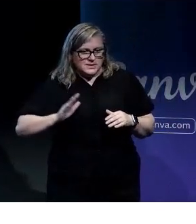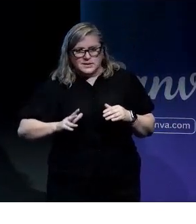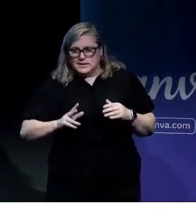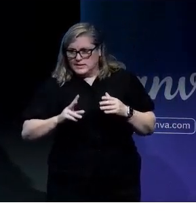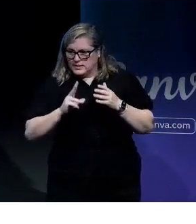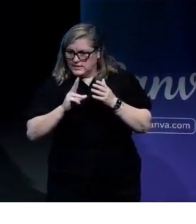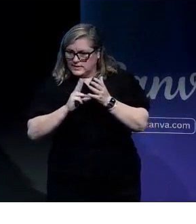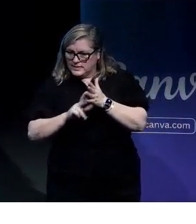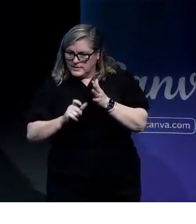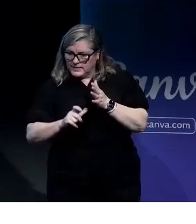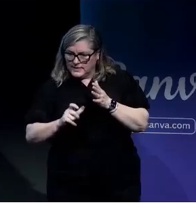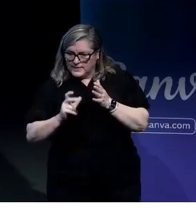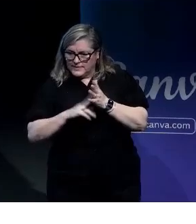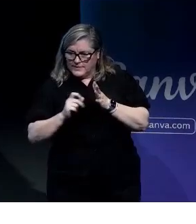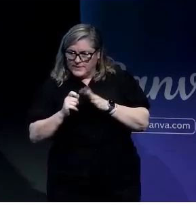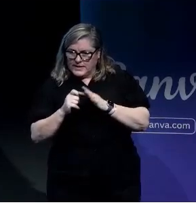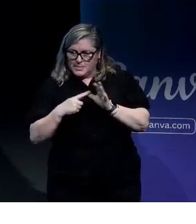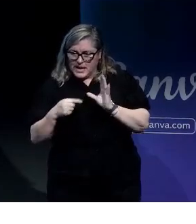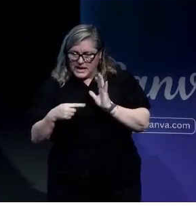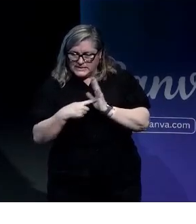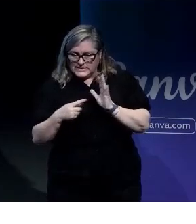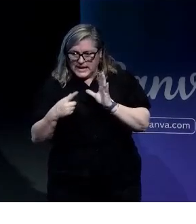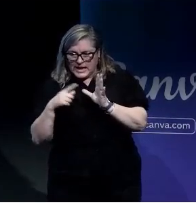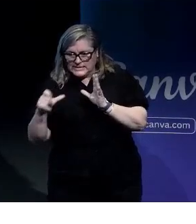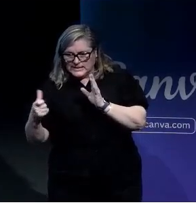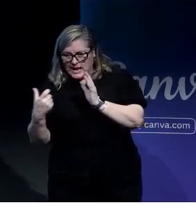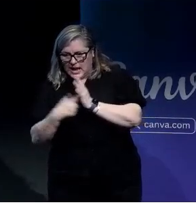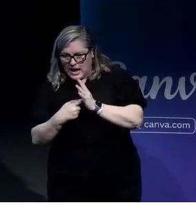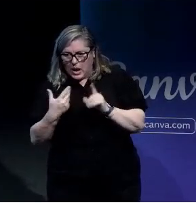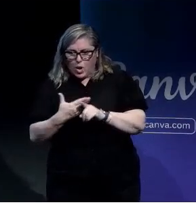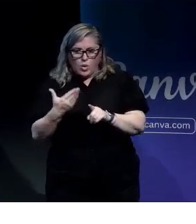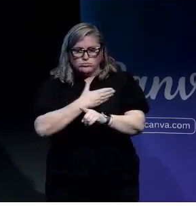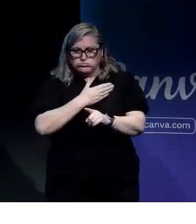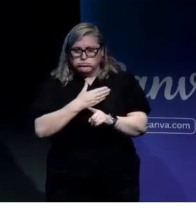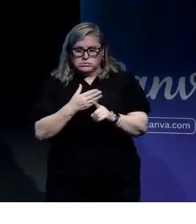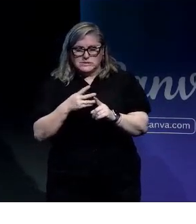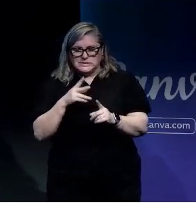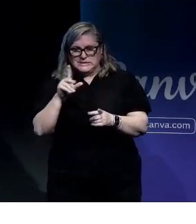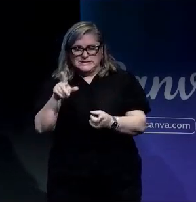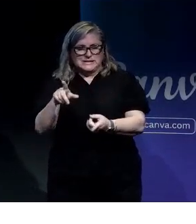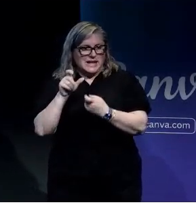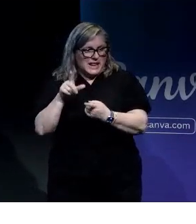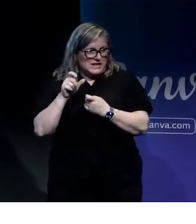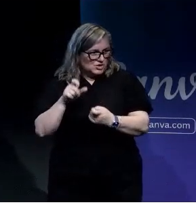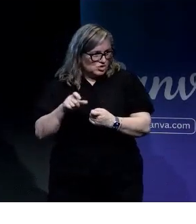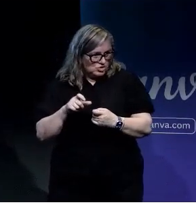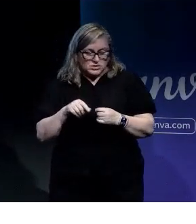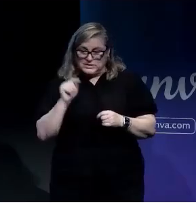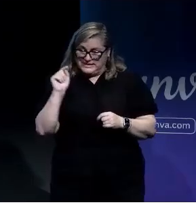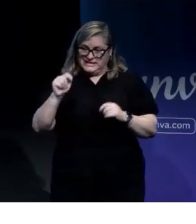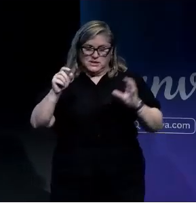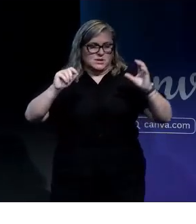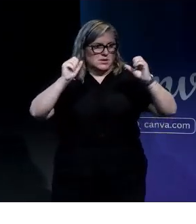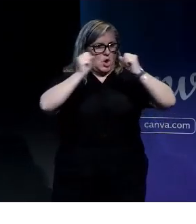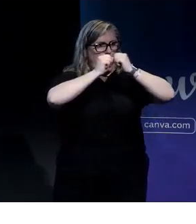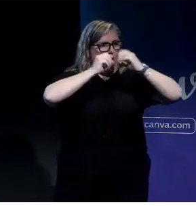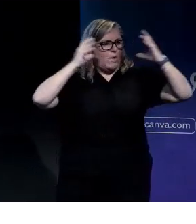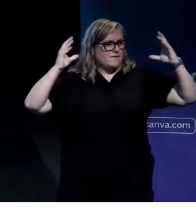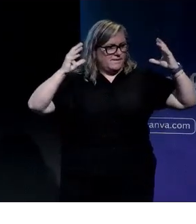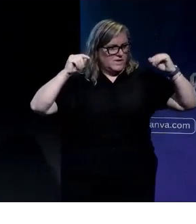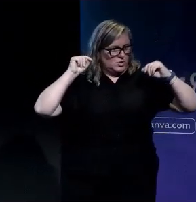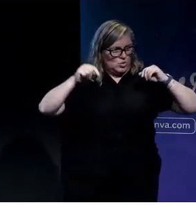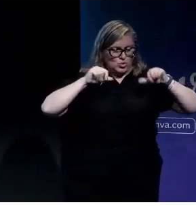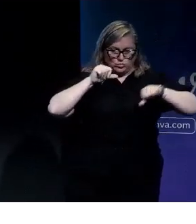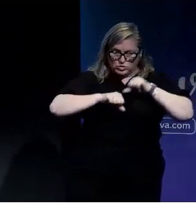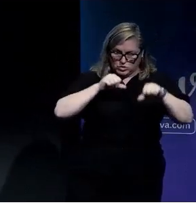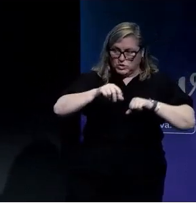ACRs, performing pre-selection reviews, etc. So here's an overview of a process that you can